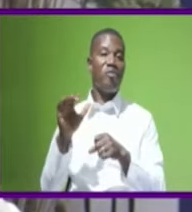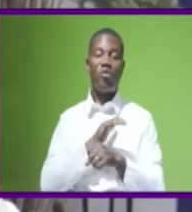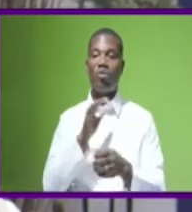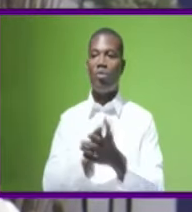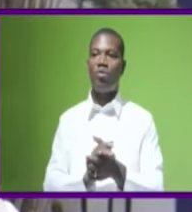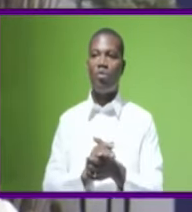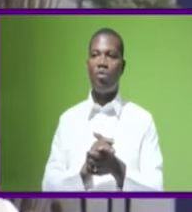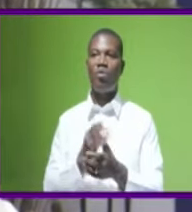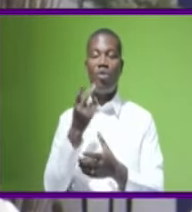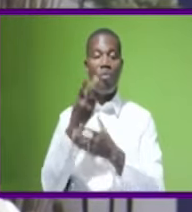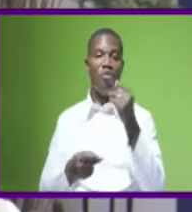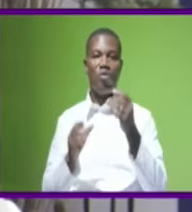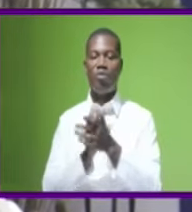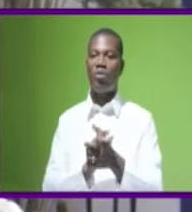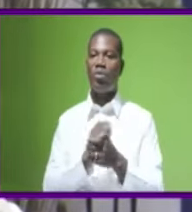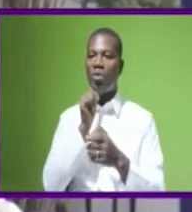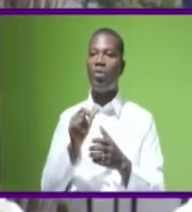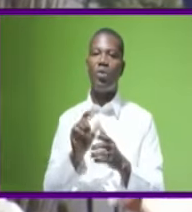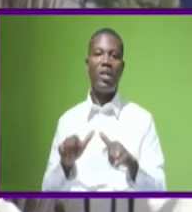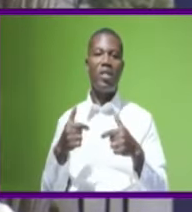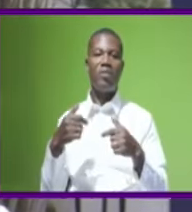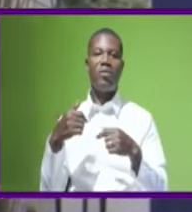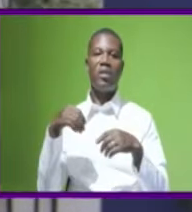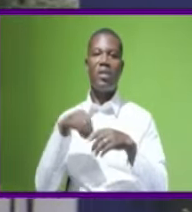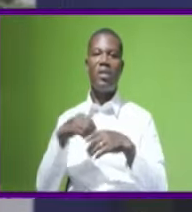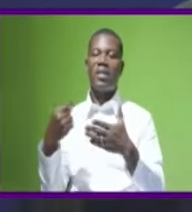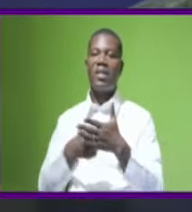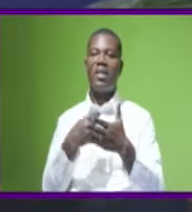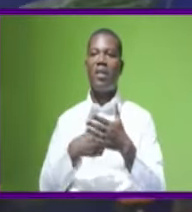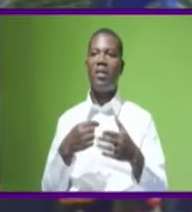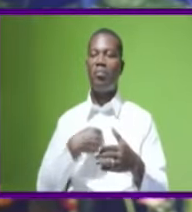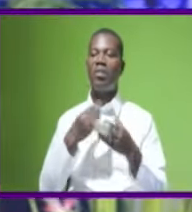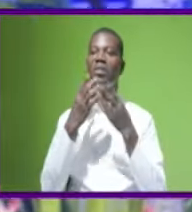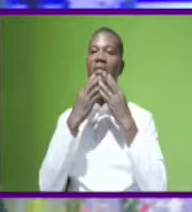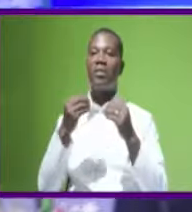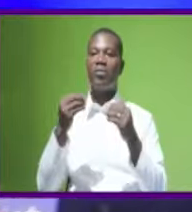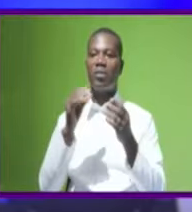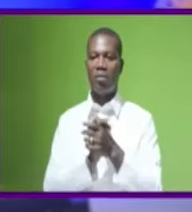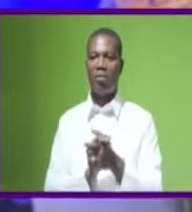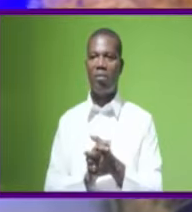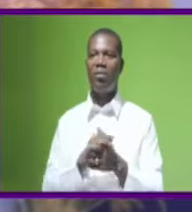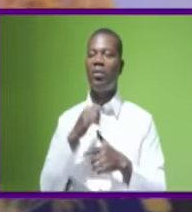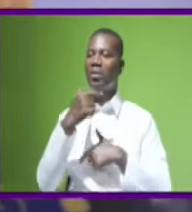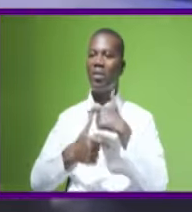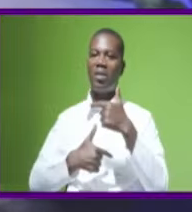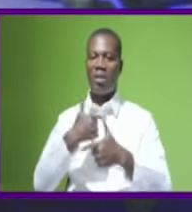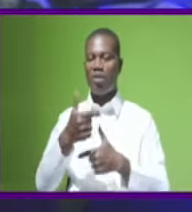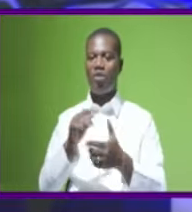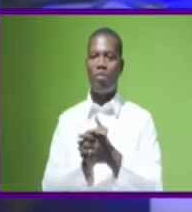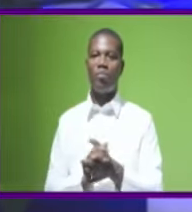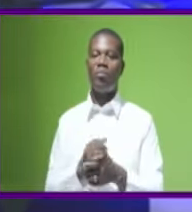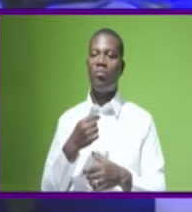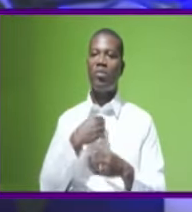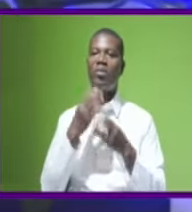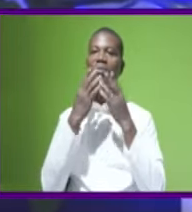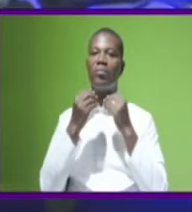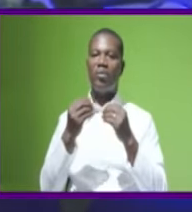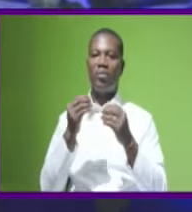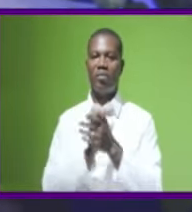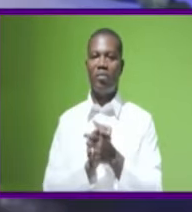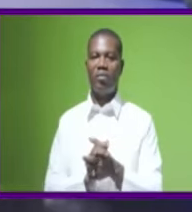I am telling you that you are part. Powerful. Minister. Yes. Adom Kyei-Duah. Oh, yes.